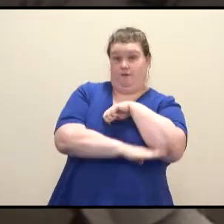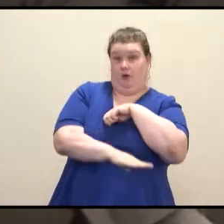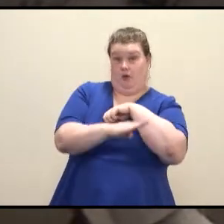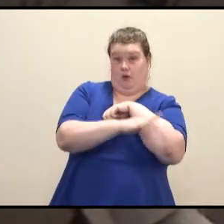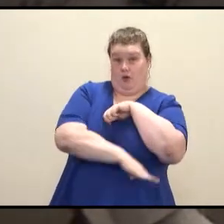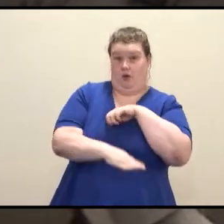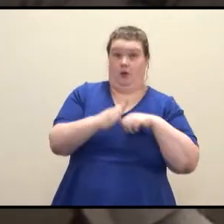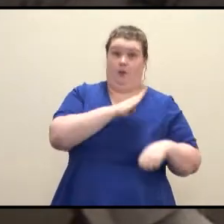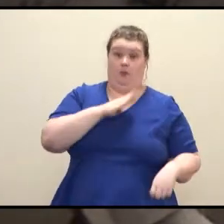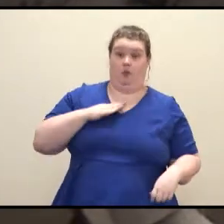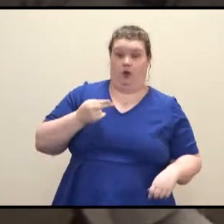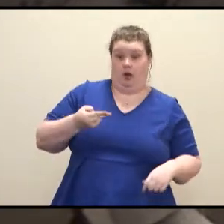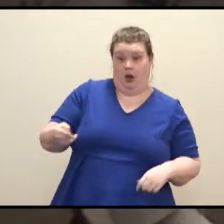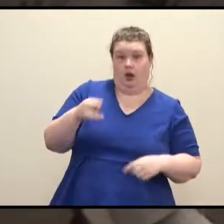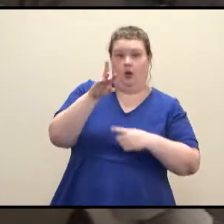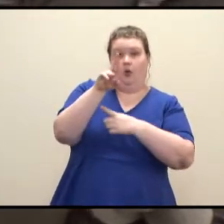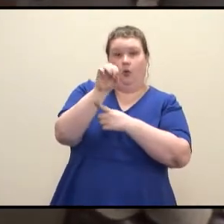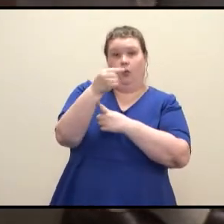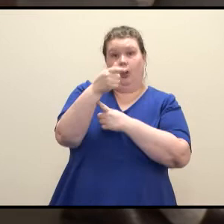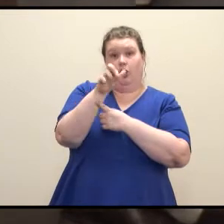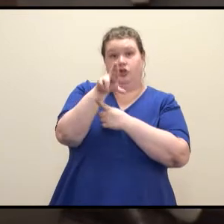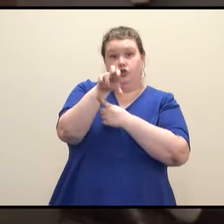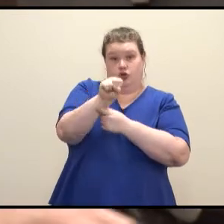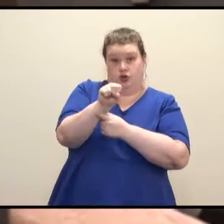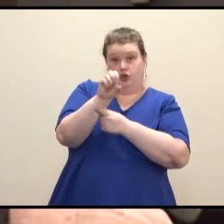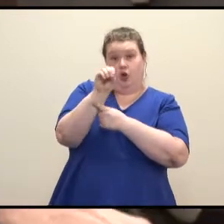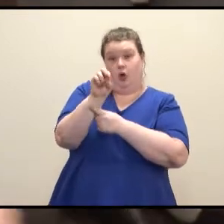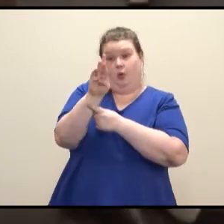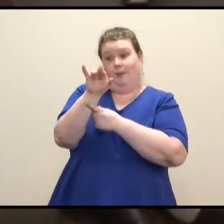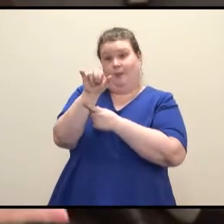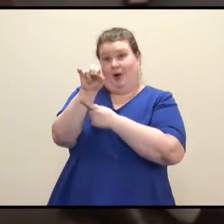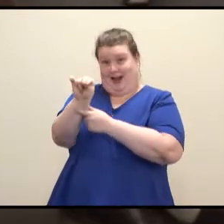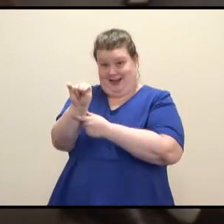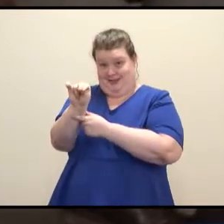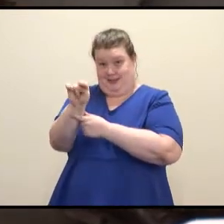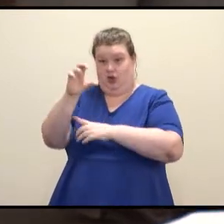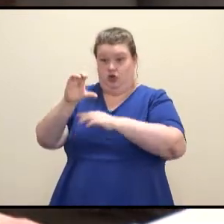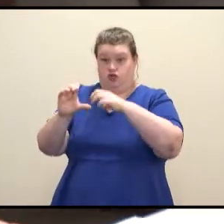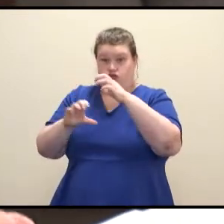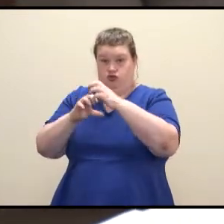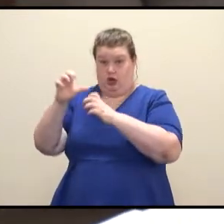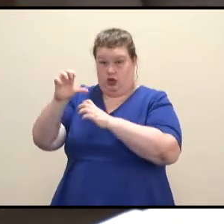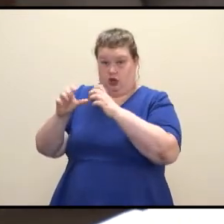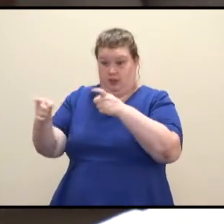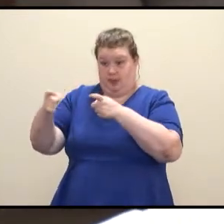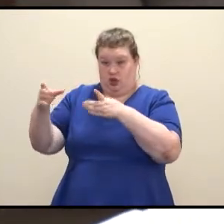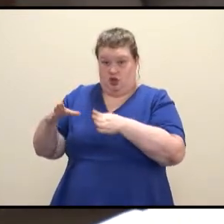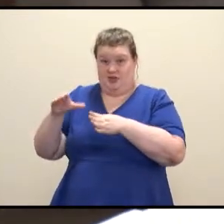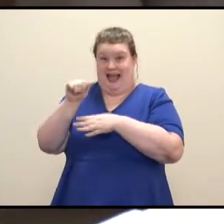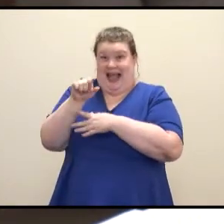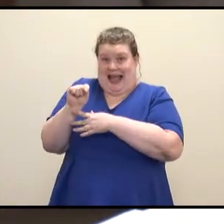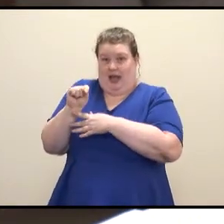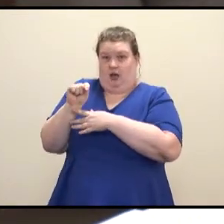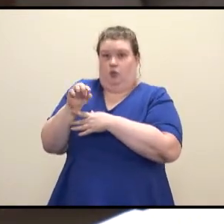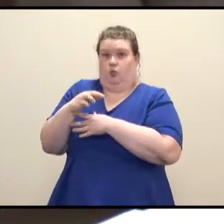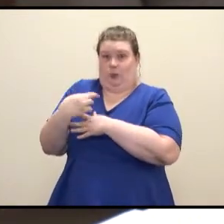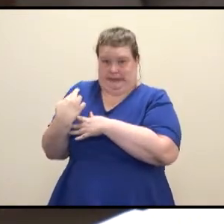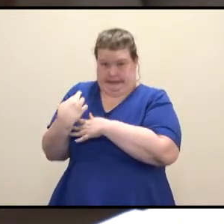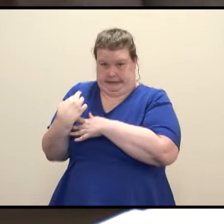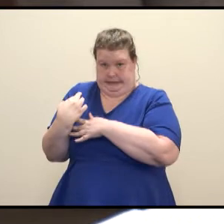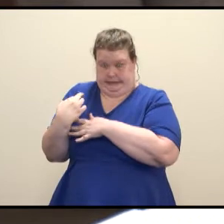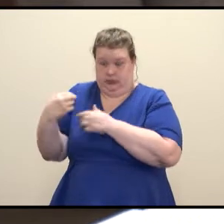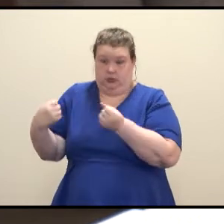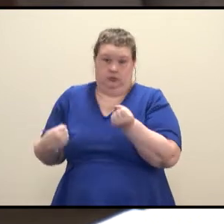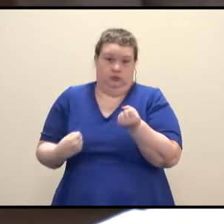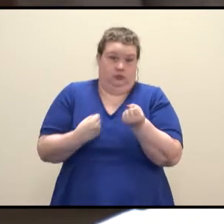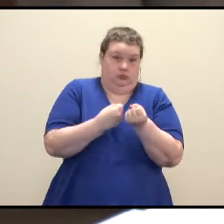hired Rogers O'Brien as the construction manager at risk to assist O'Connell Robertson during the design phase by